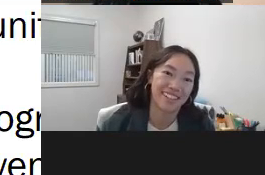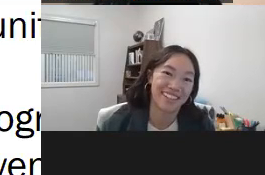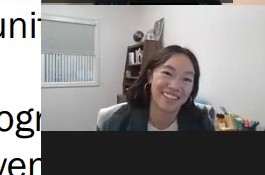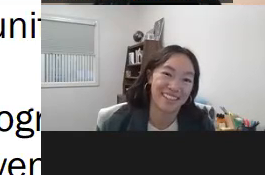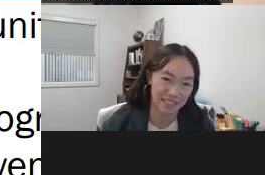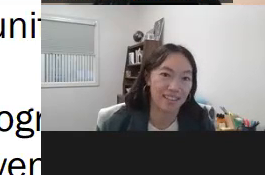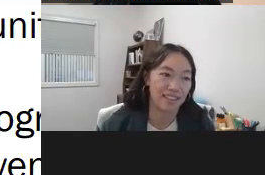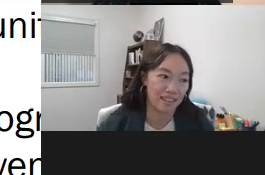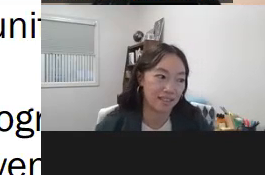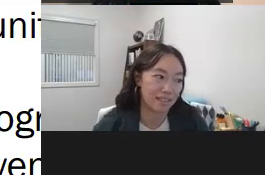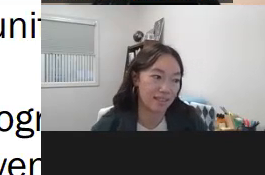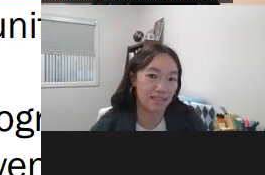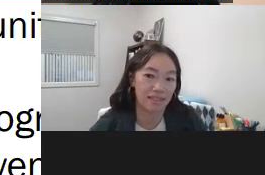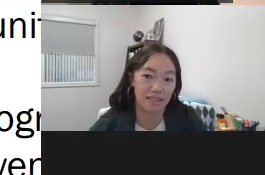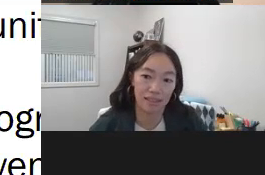perfect. Thank you.